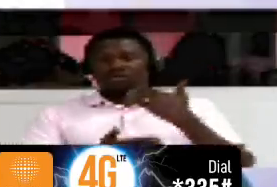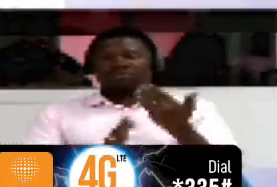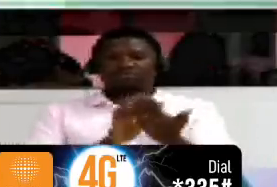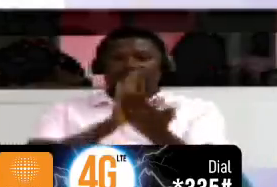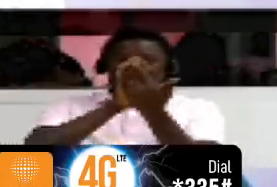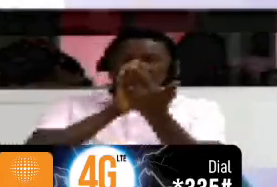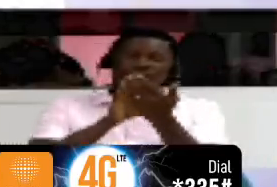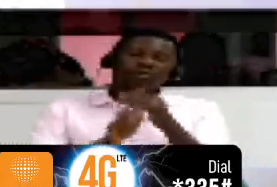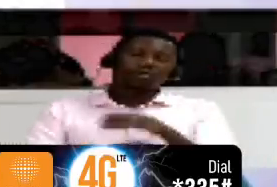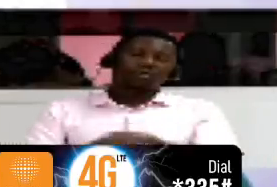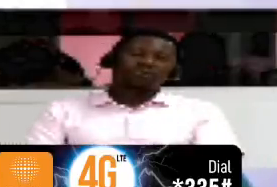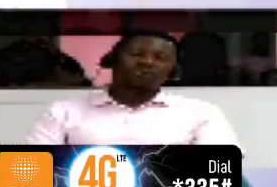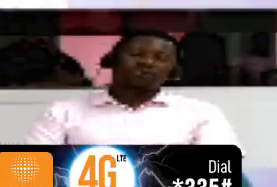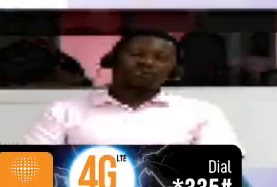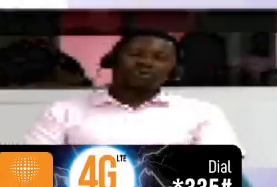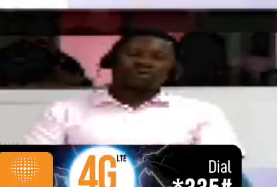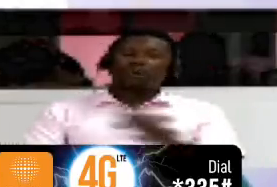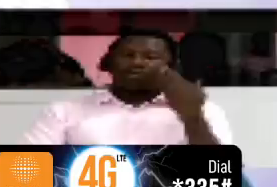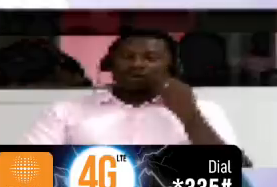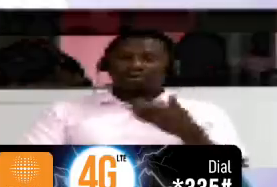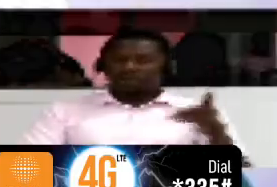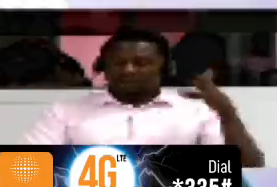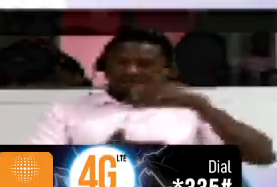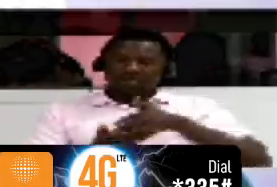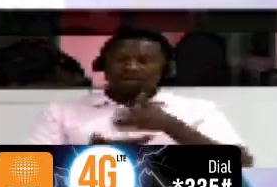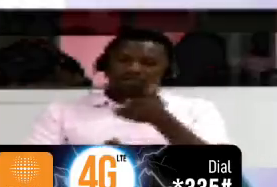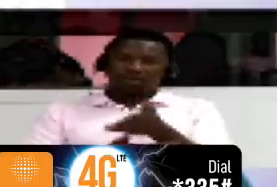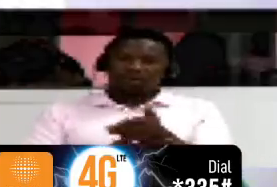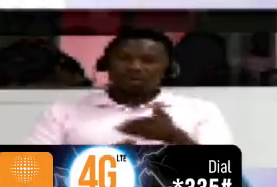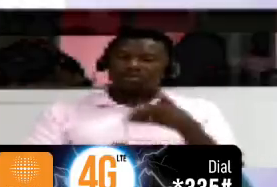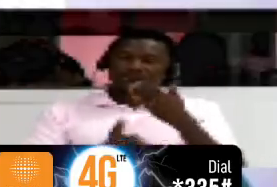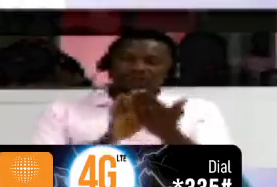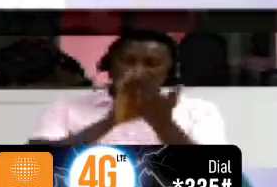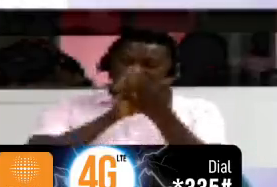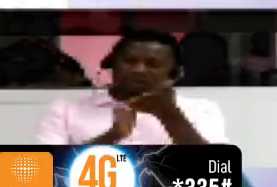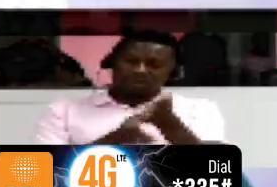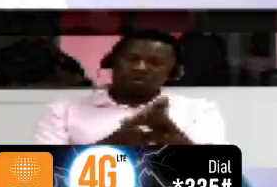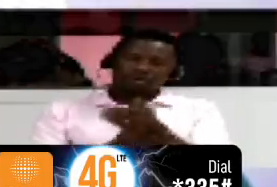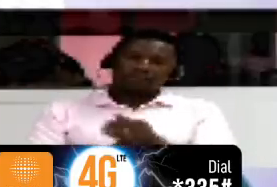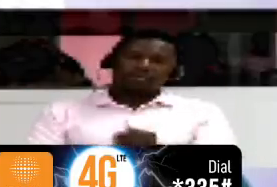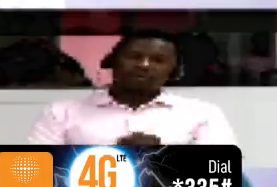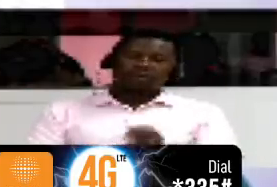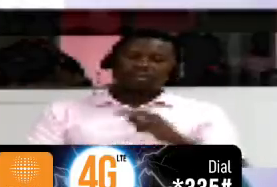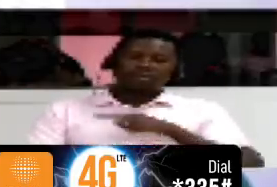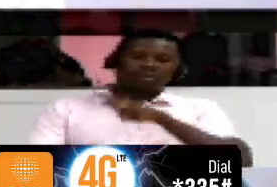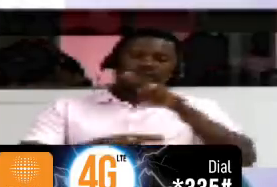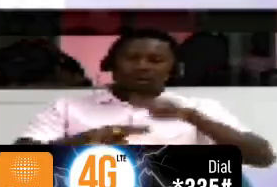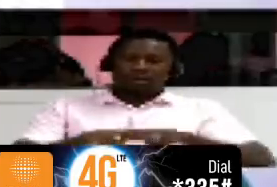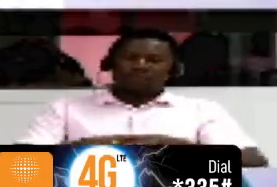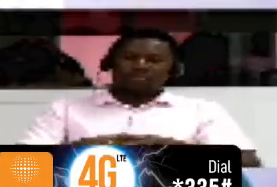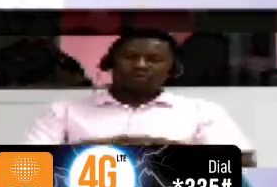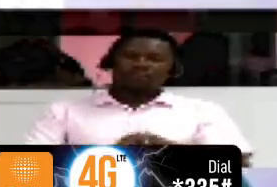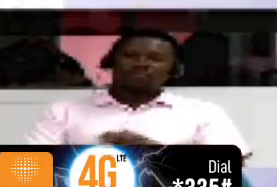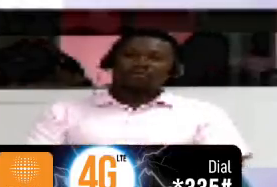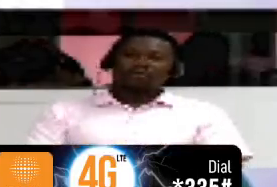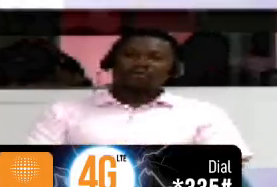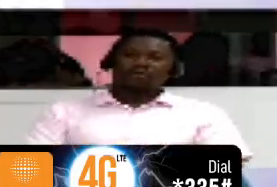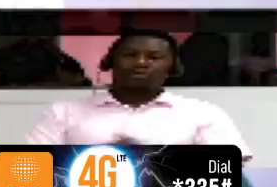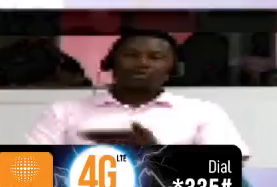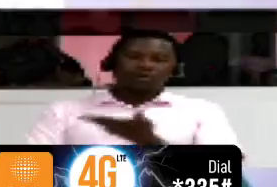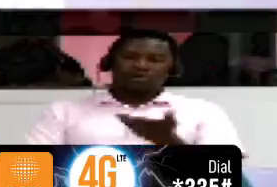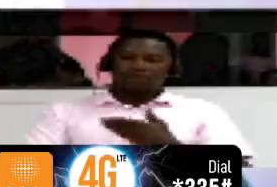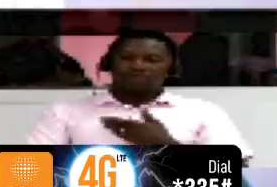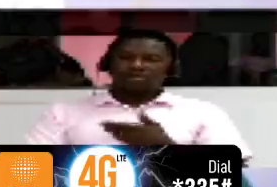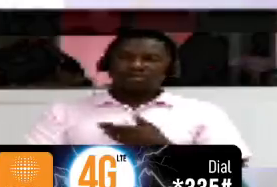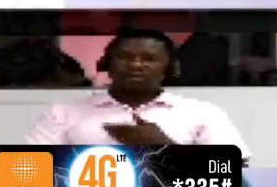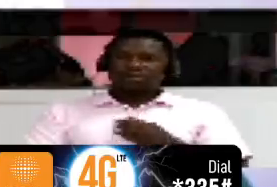front. When they came in front, they sat where the sun has its